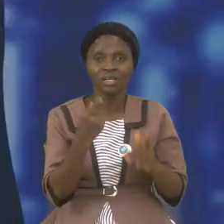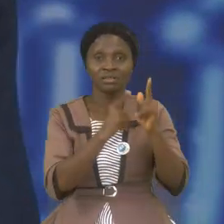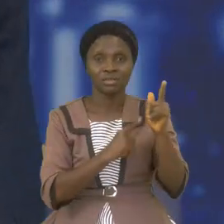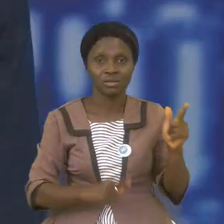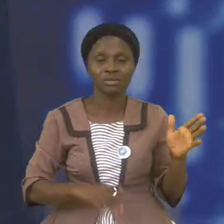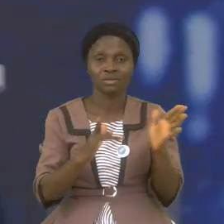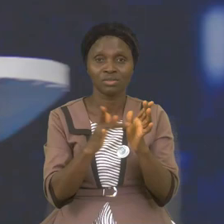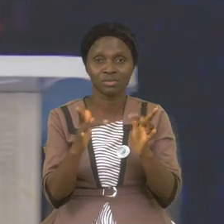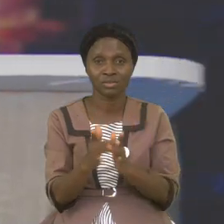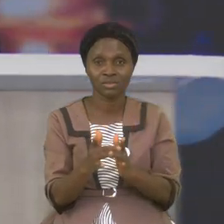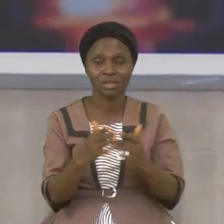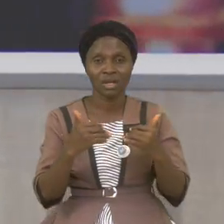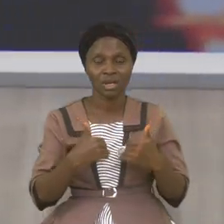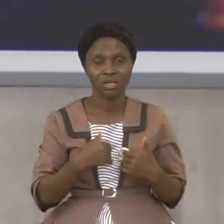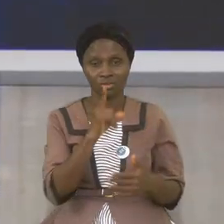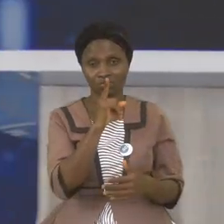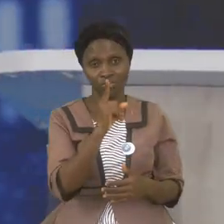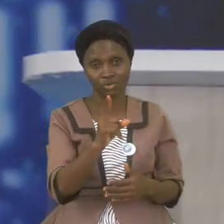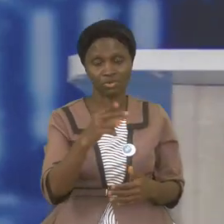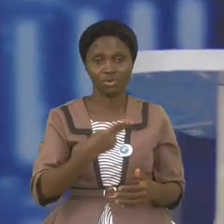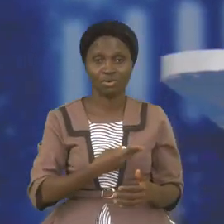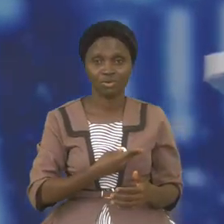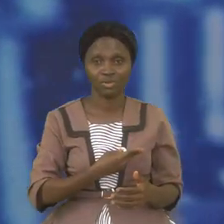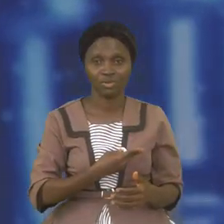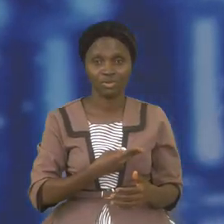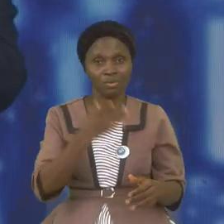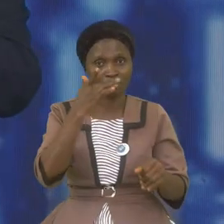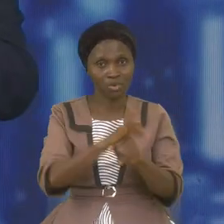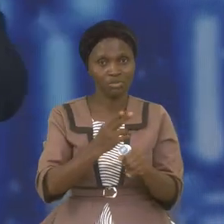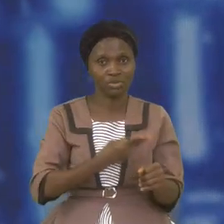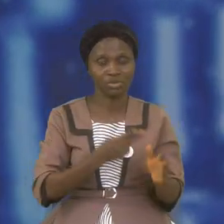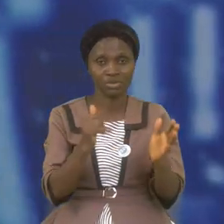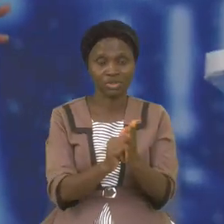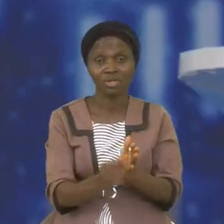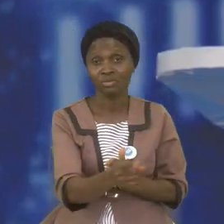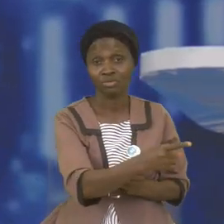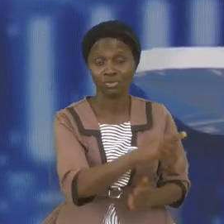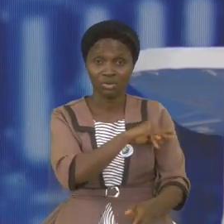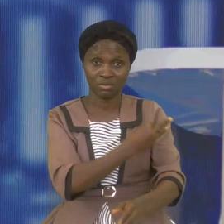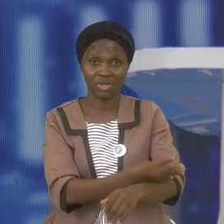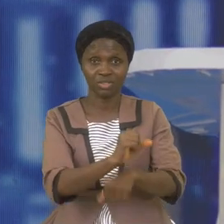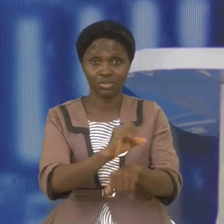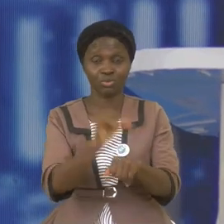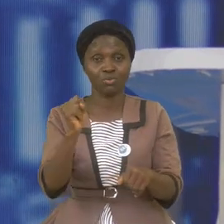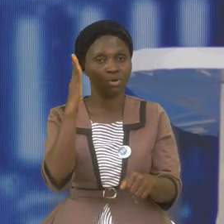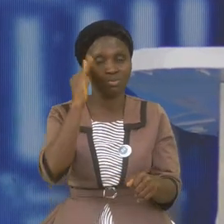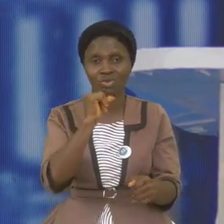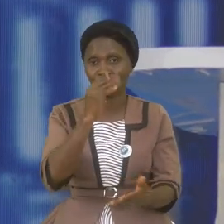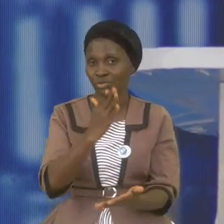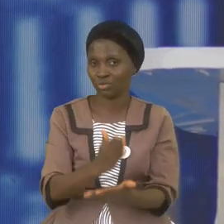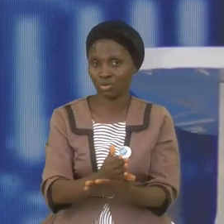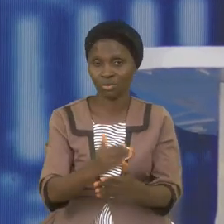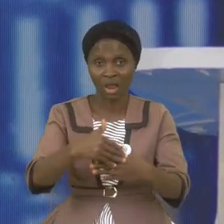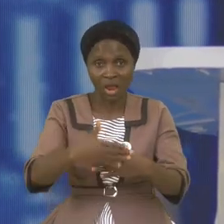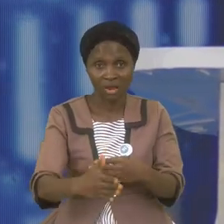Jesus Christ assured us that those mighty works will not stop after his death,